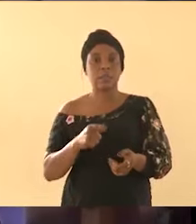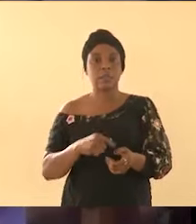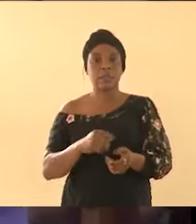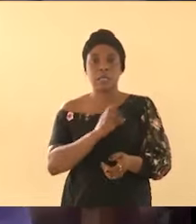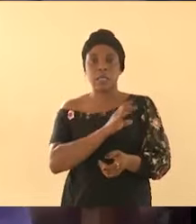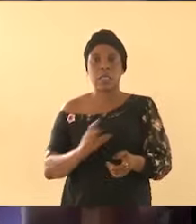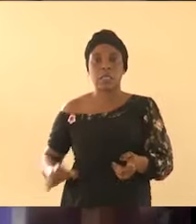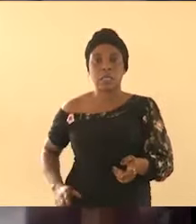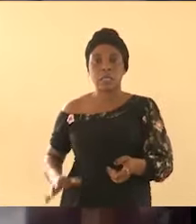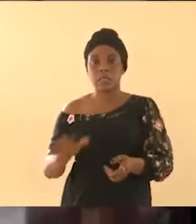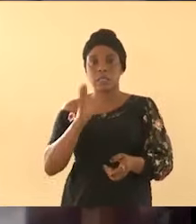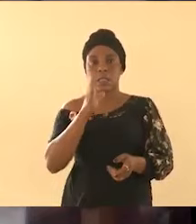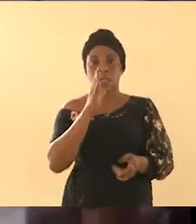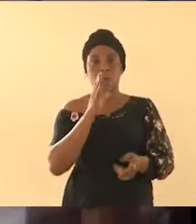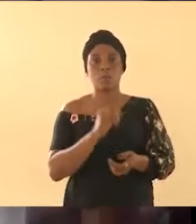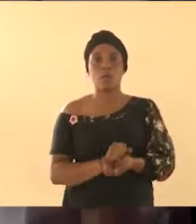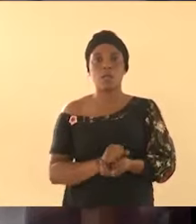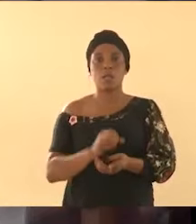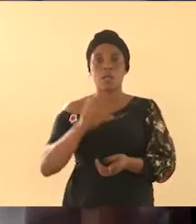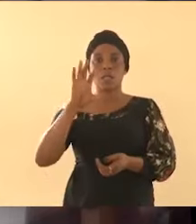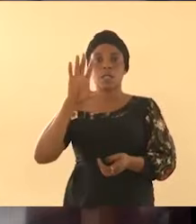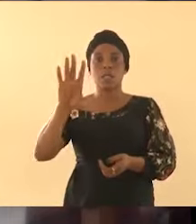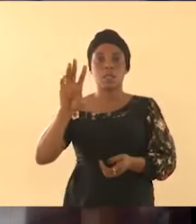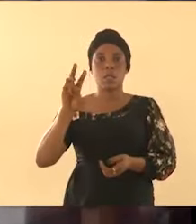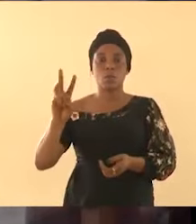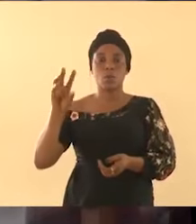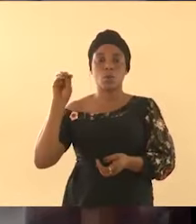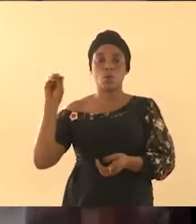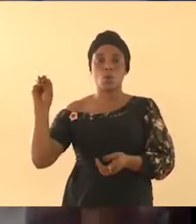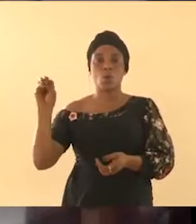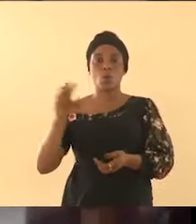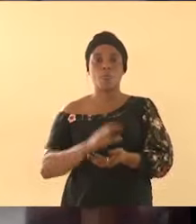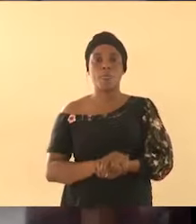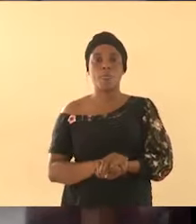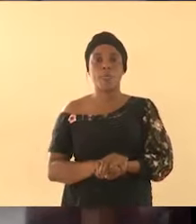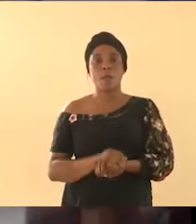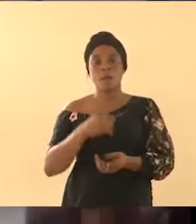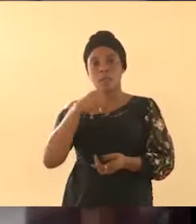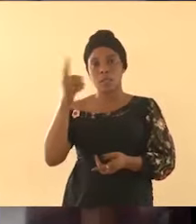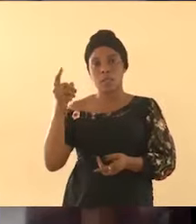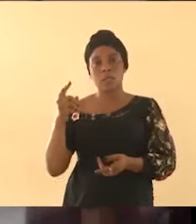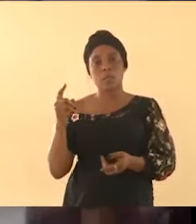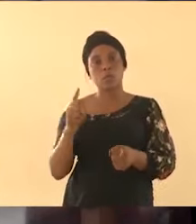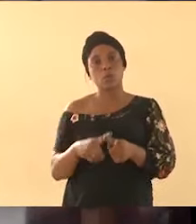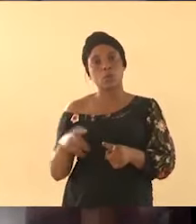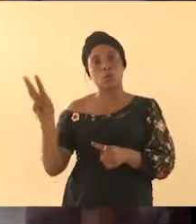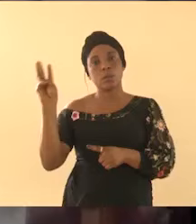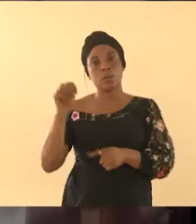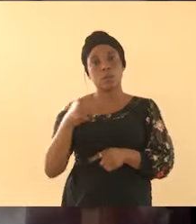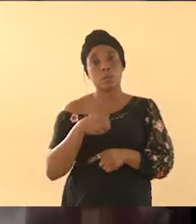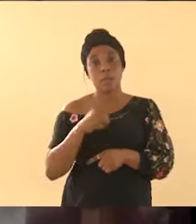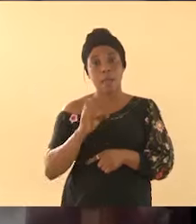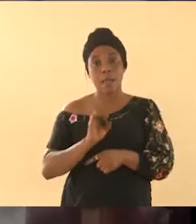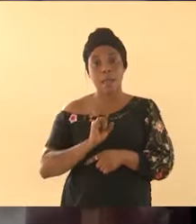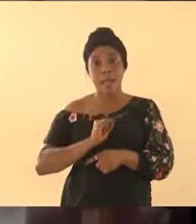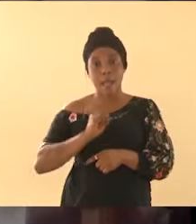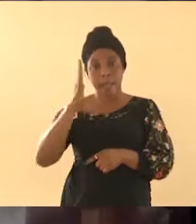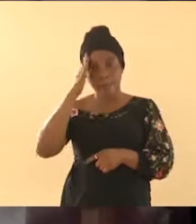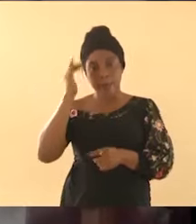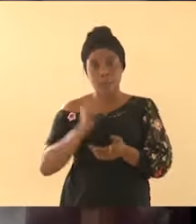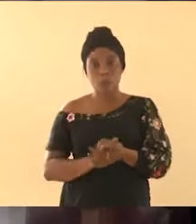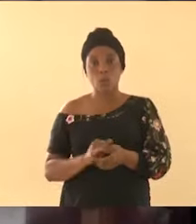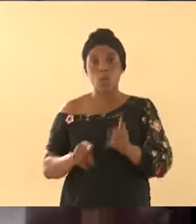ladies, Christian mothers, CWO, ladies of this, that. And I was saying to them,